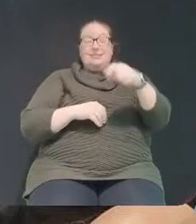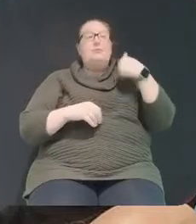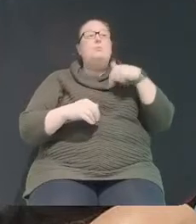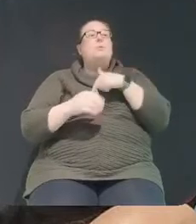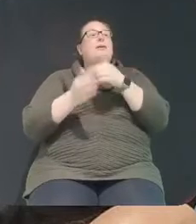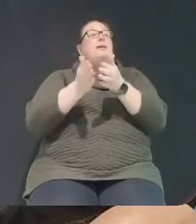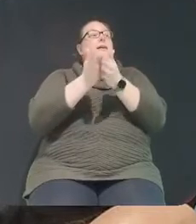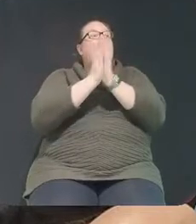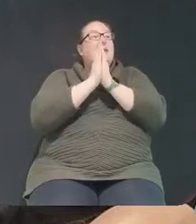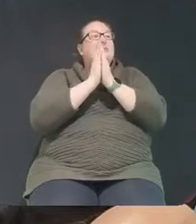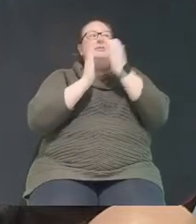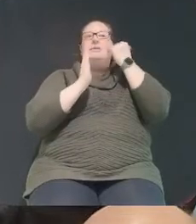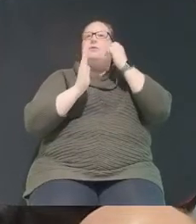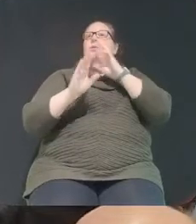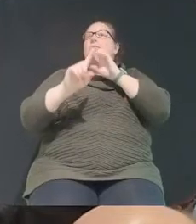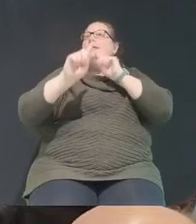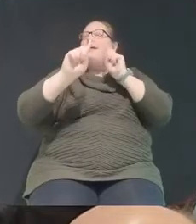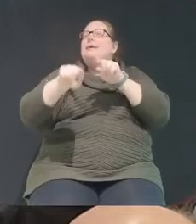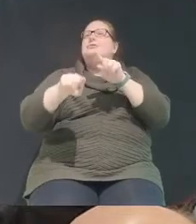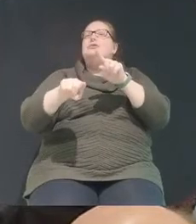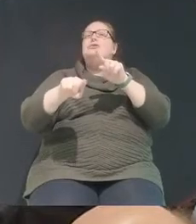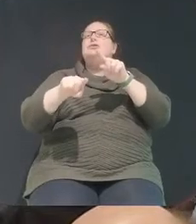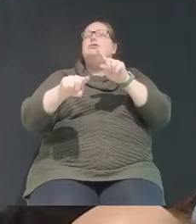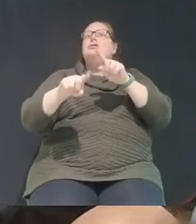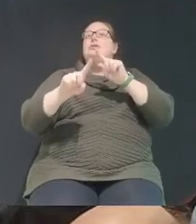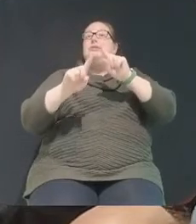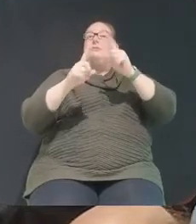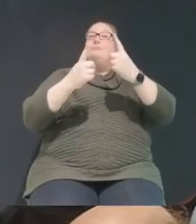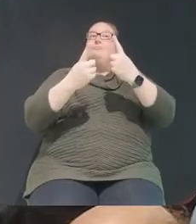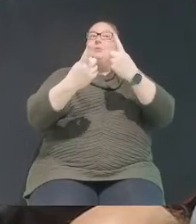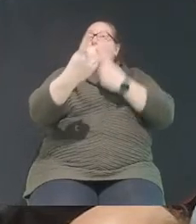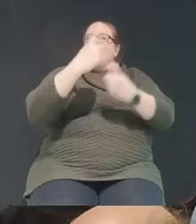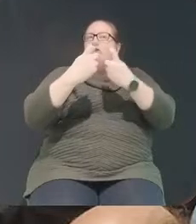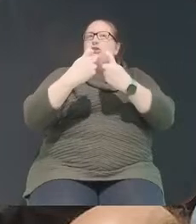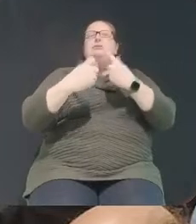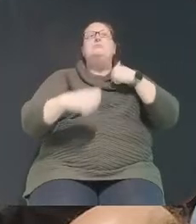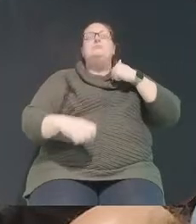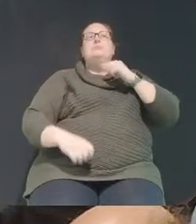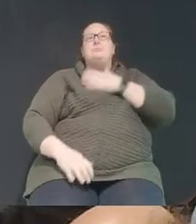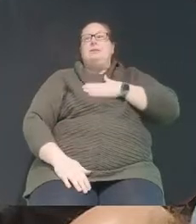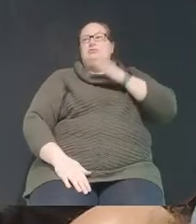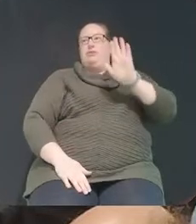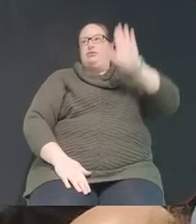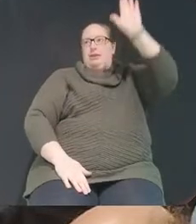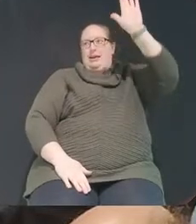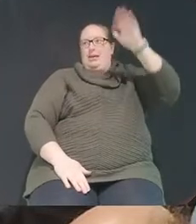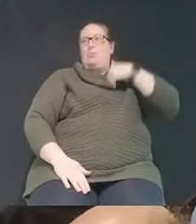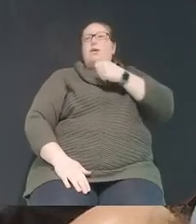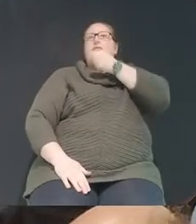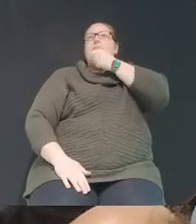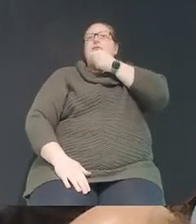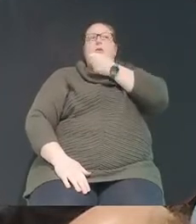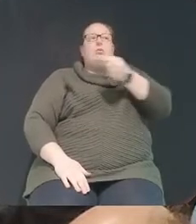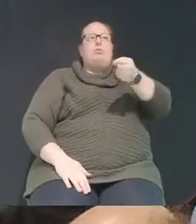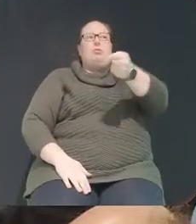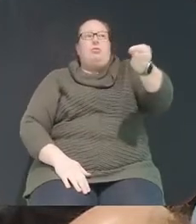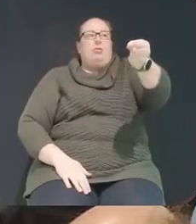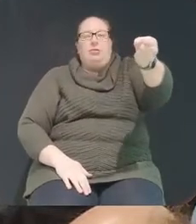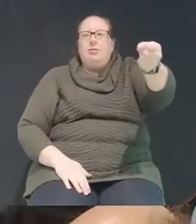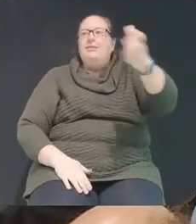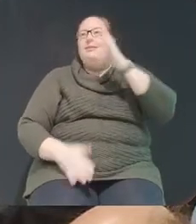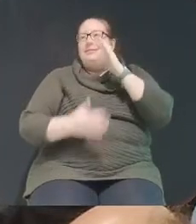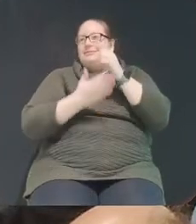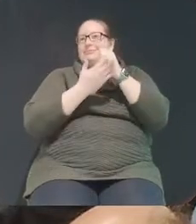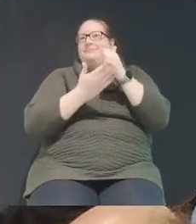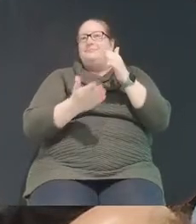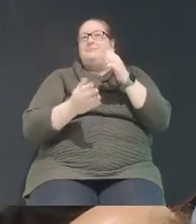if you're going to answer a question or have a question you want to ask, please raise your hand and we will come find you with a microphone. That is